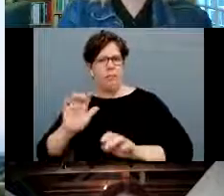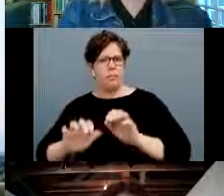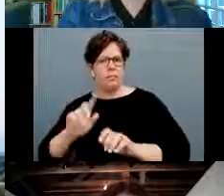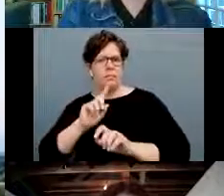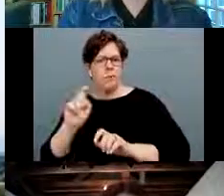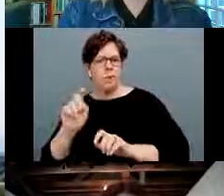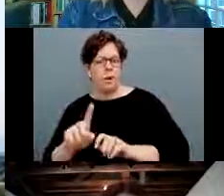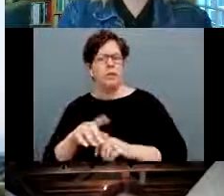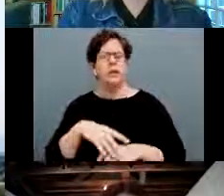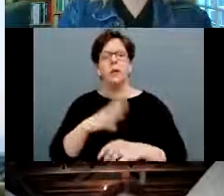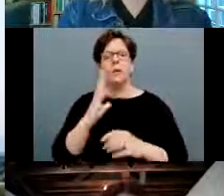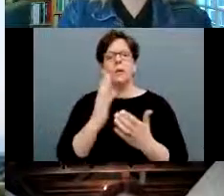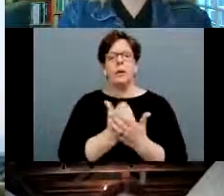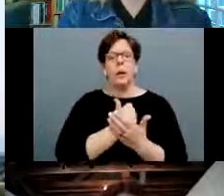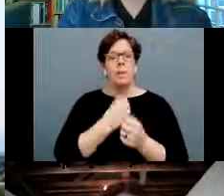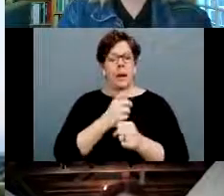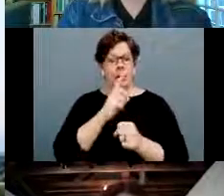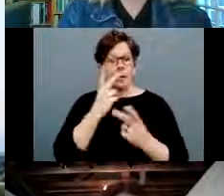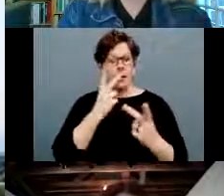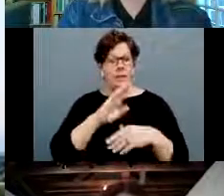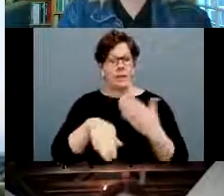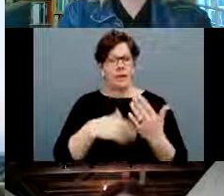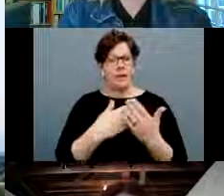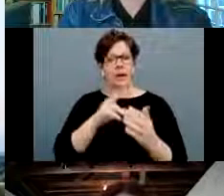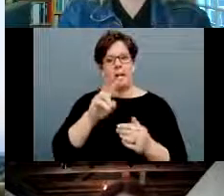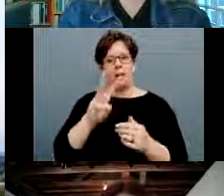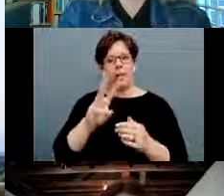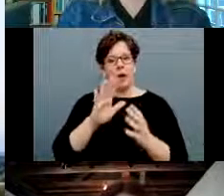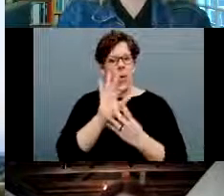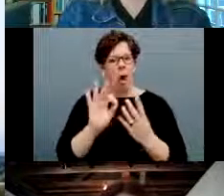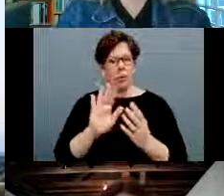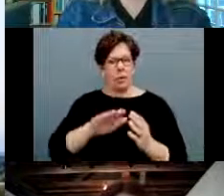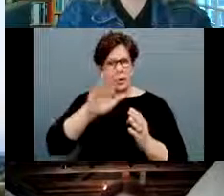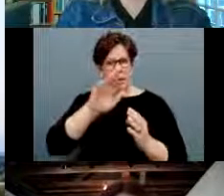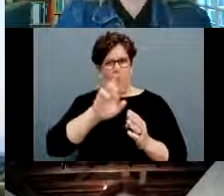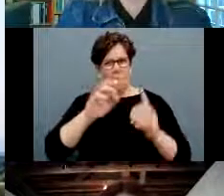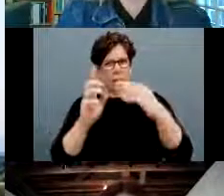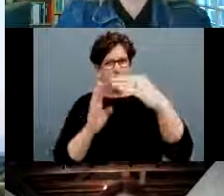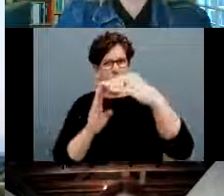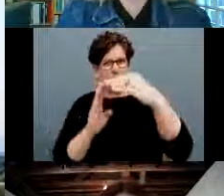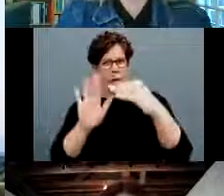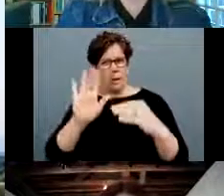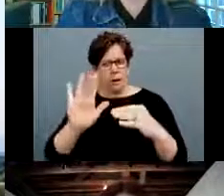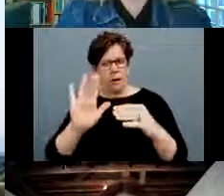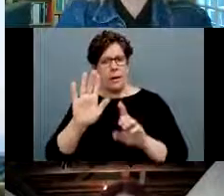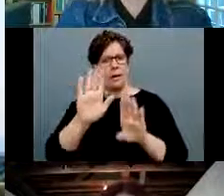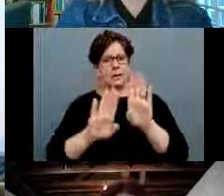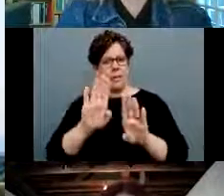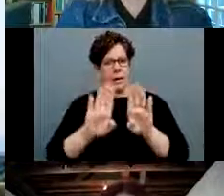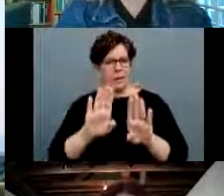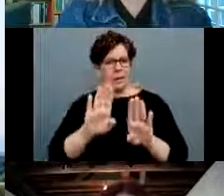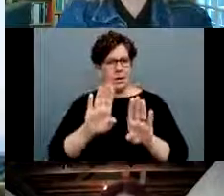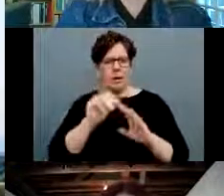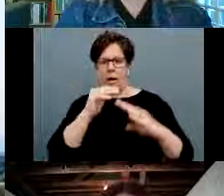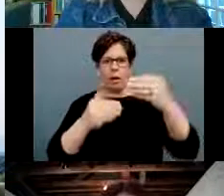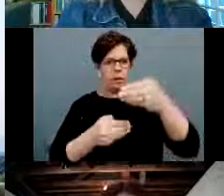of tonight's tour, please select the view options at the top of your screen and select side-by-side mode.